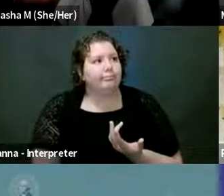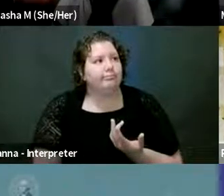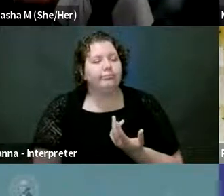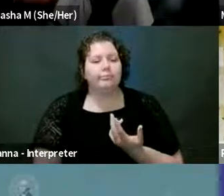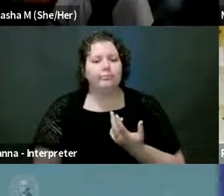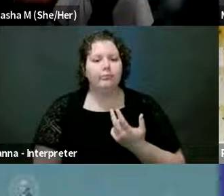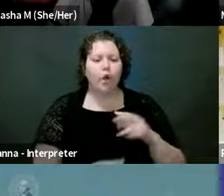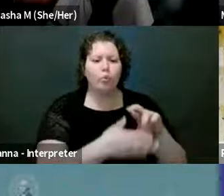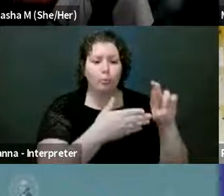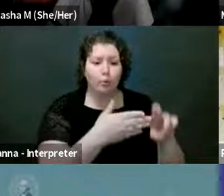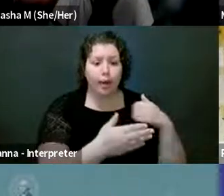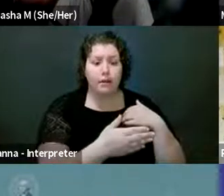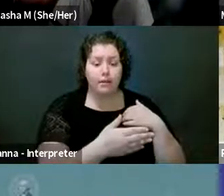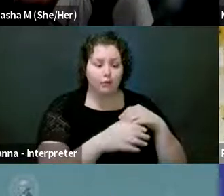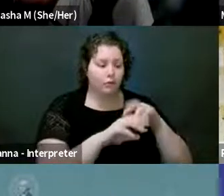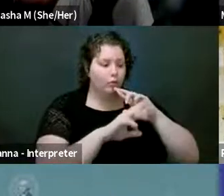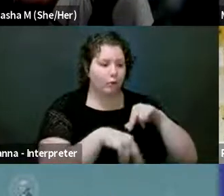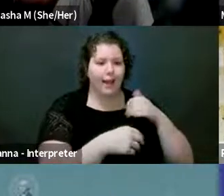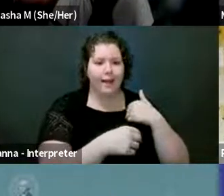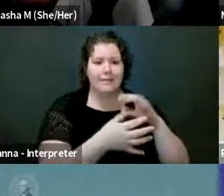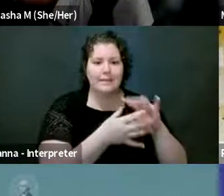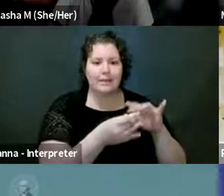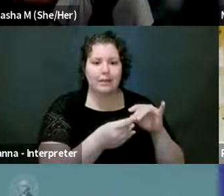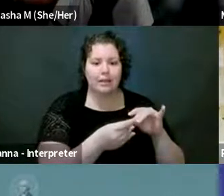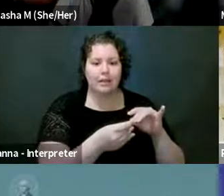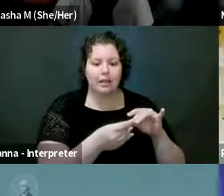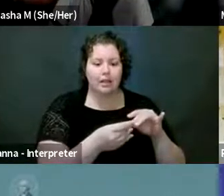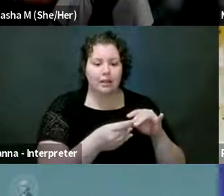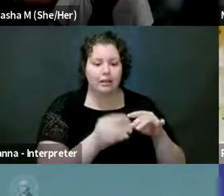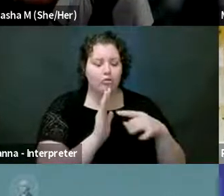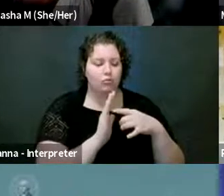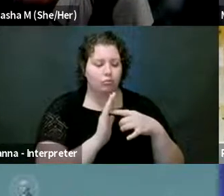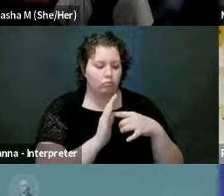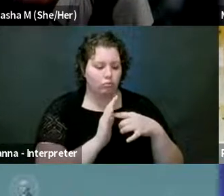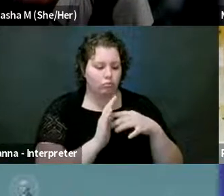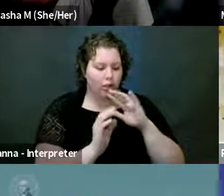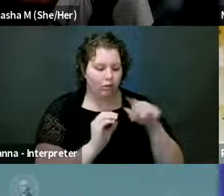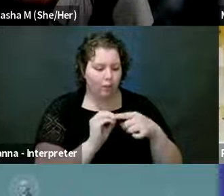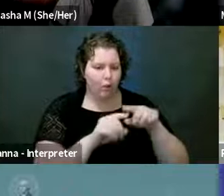that talked about the over-reliance on deep end services, and